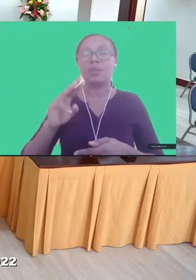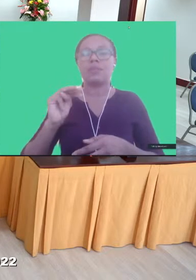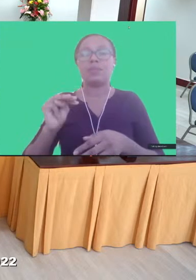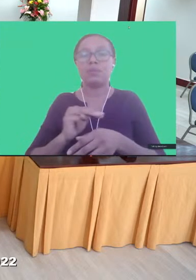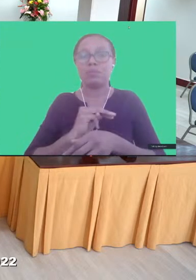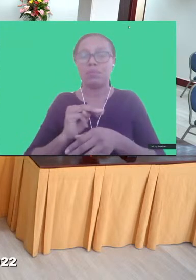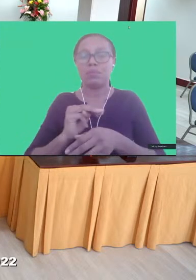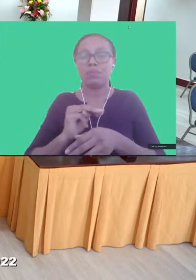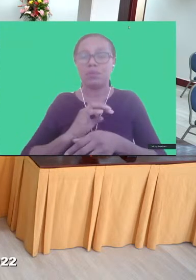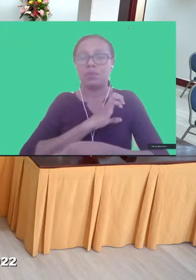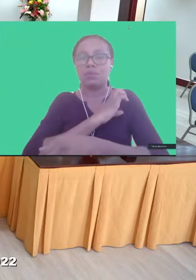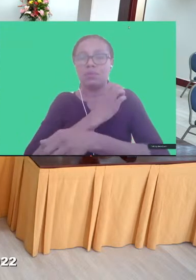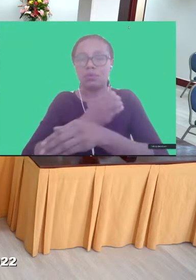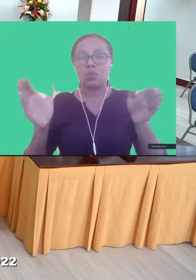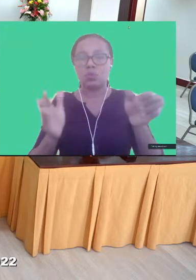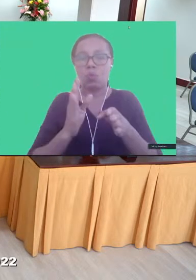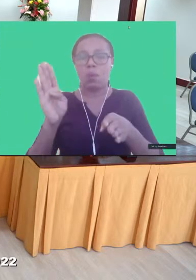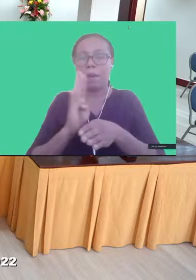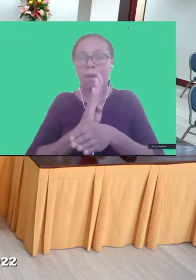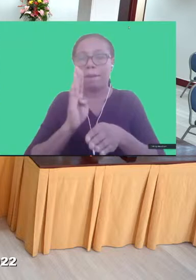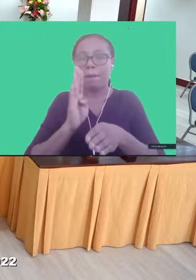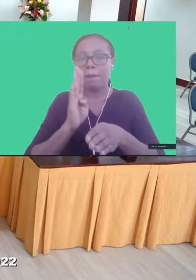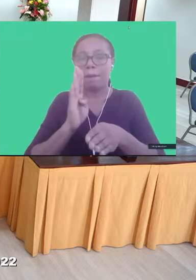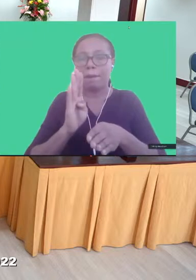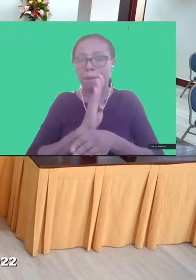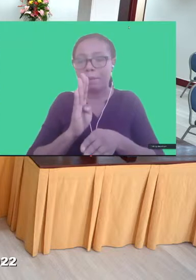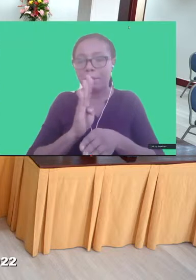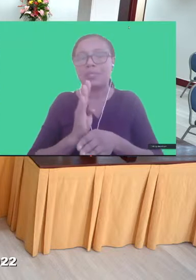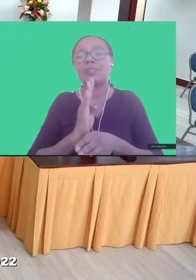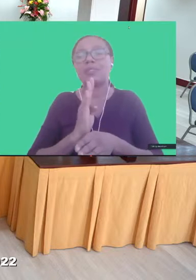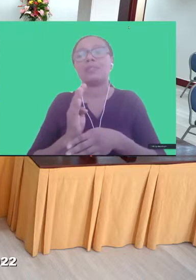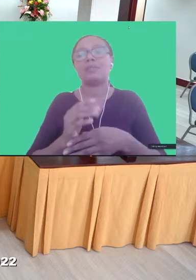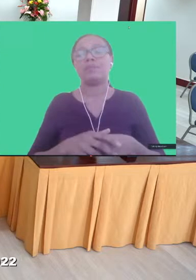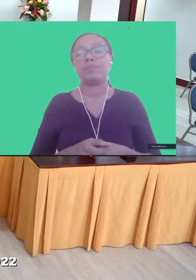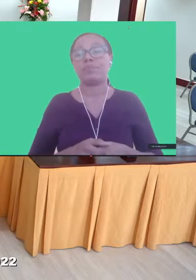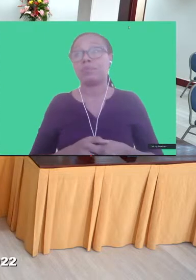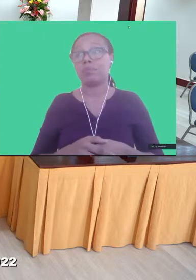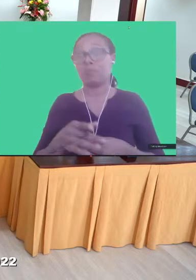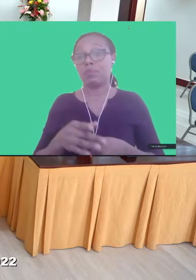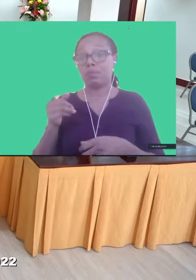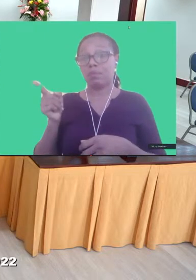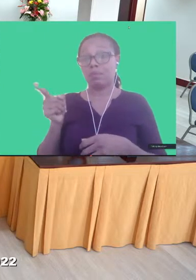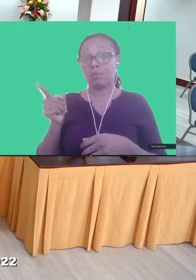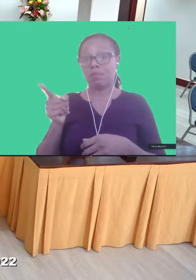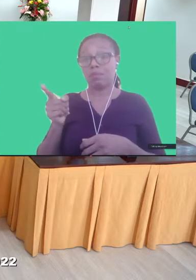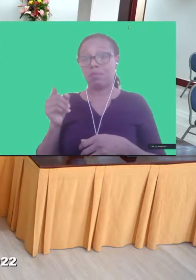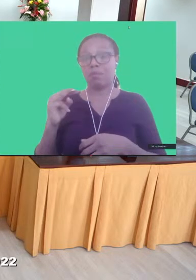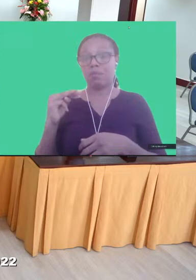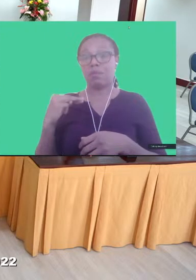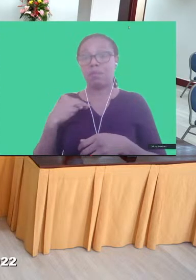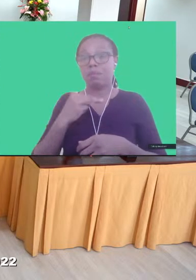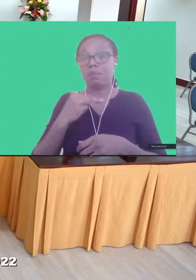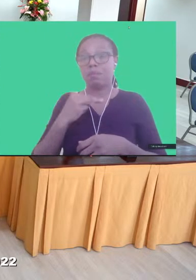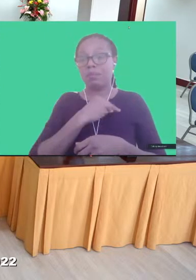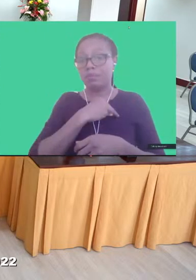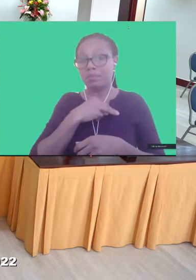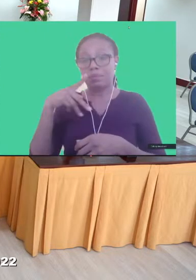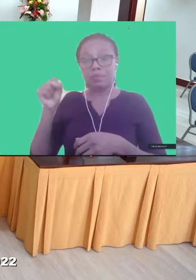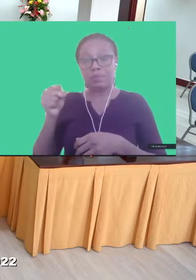rightfully explained by the Minister and the Permanent Secretary, unfortunately, but Barbados does not have the benefit